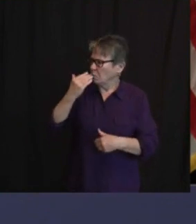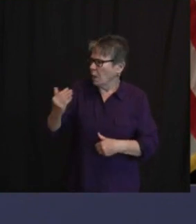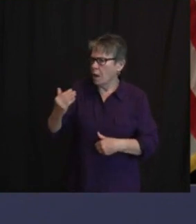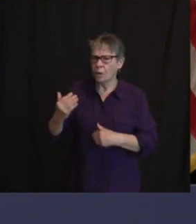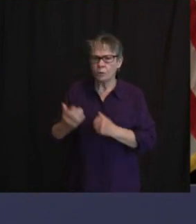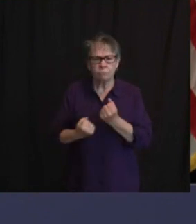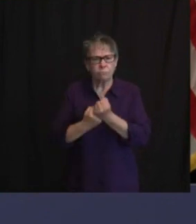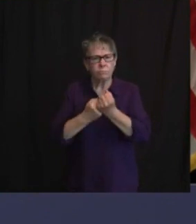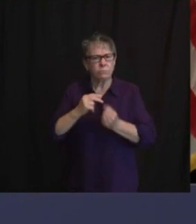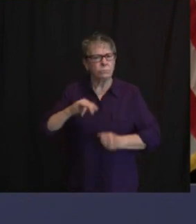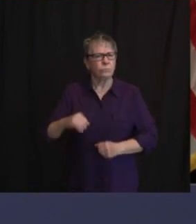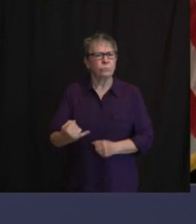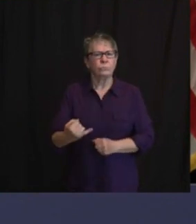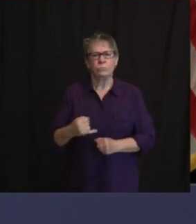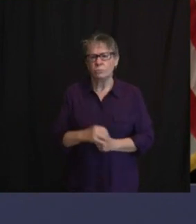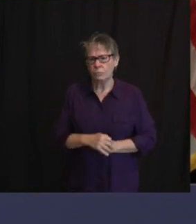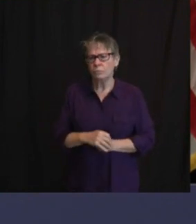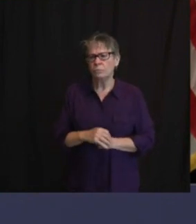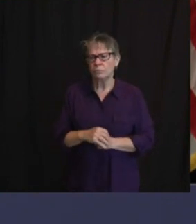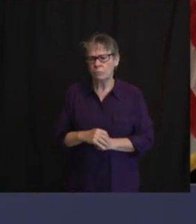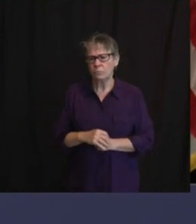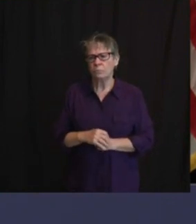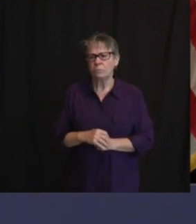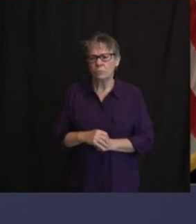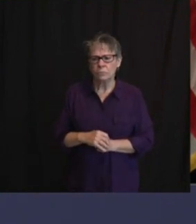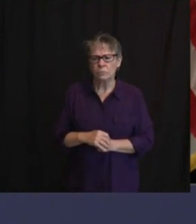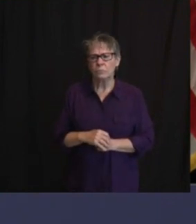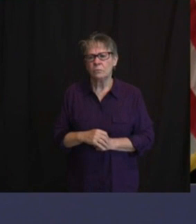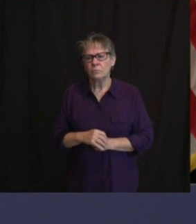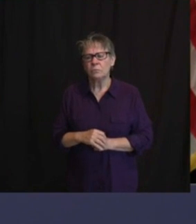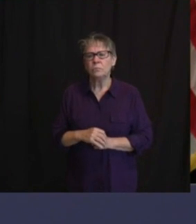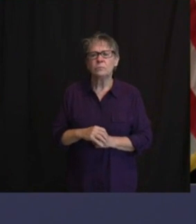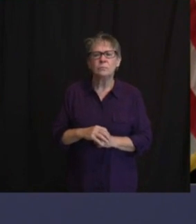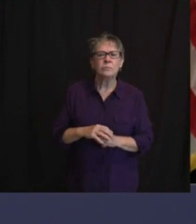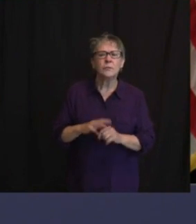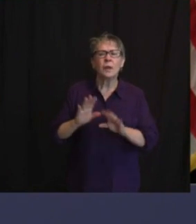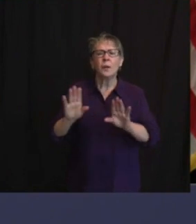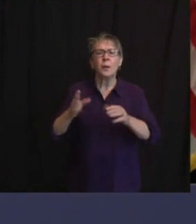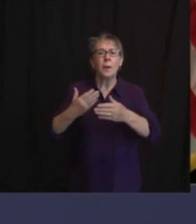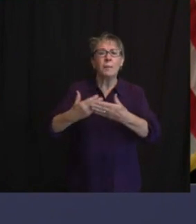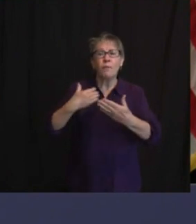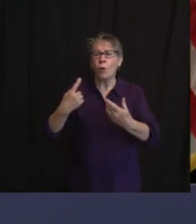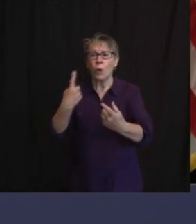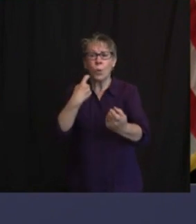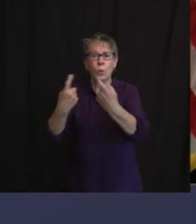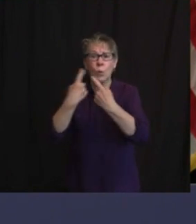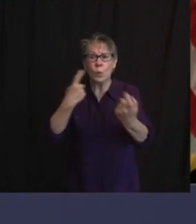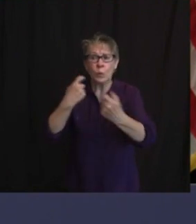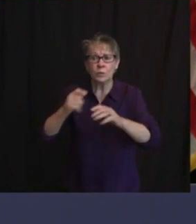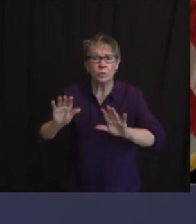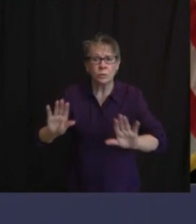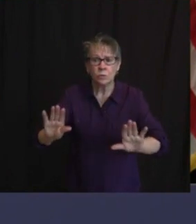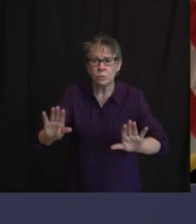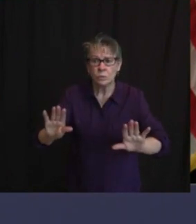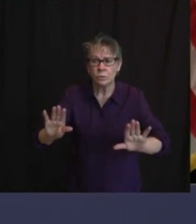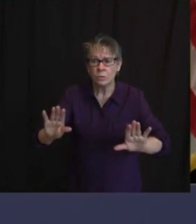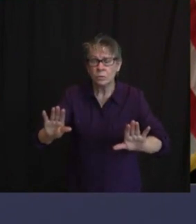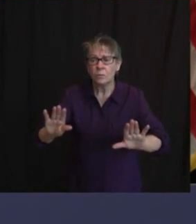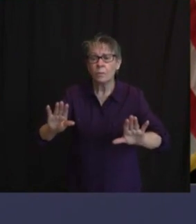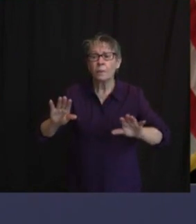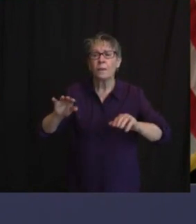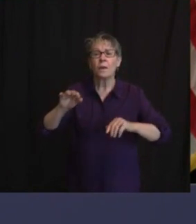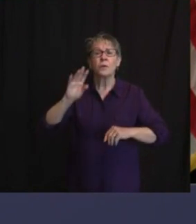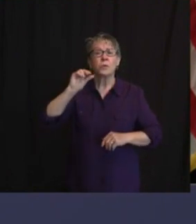VTC scheduled for tomorrow. Mahan will correct me if I'm wrong, which means we will be gathering we'll be here at 1 o'clock tomorrow unless